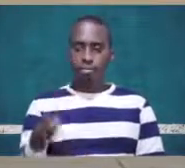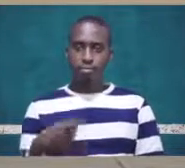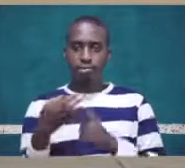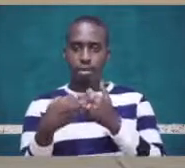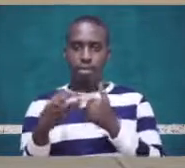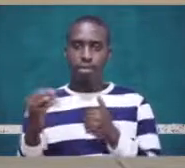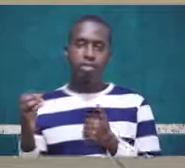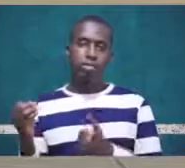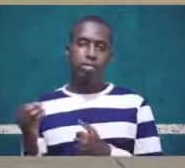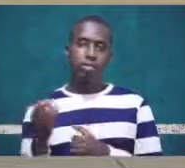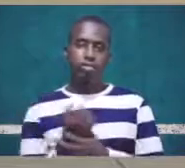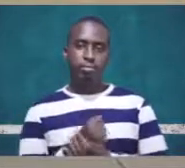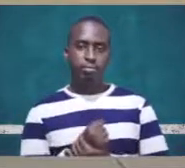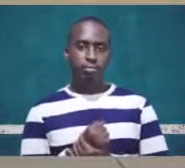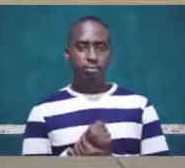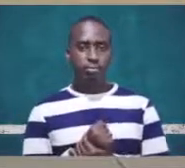424,800.